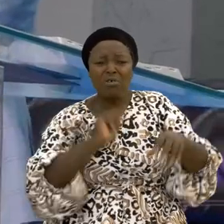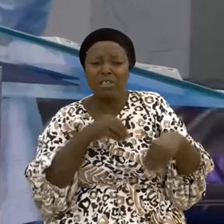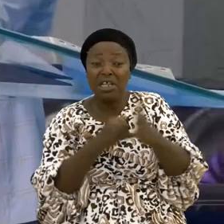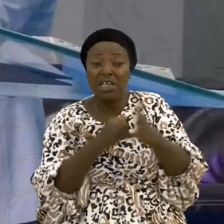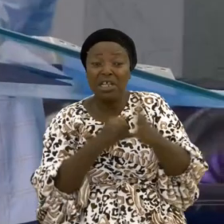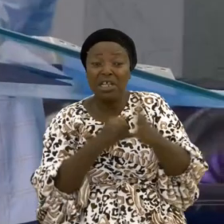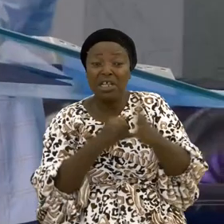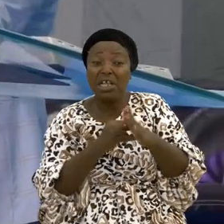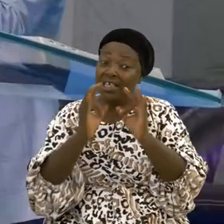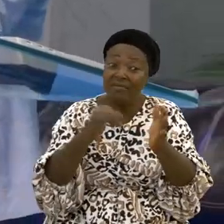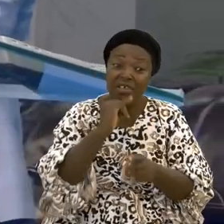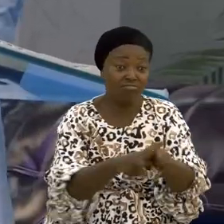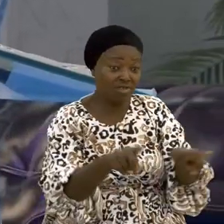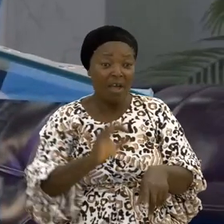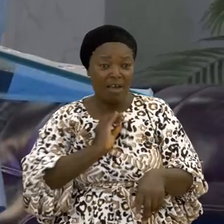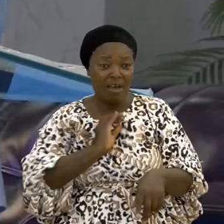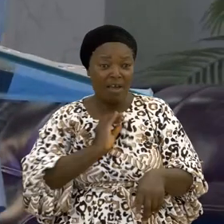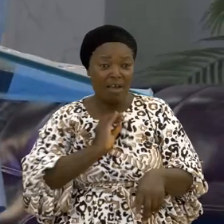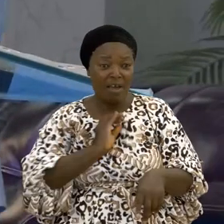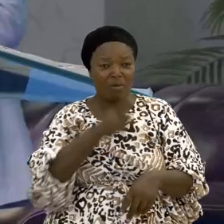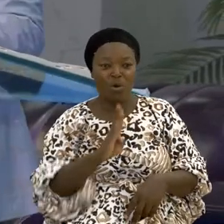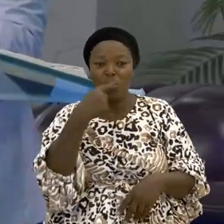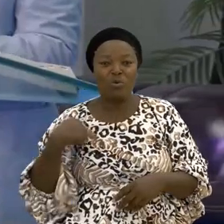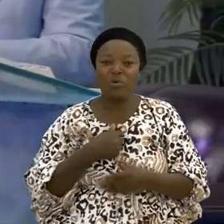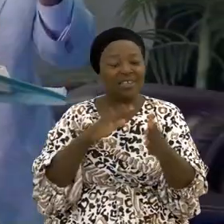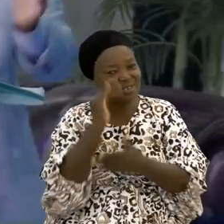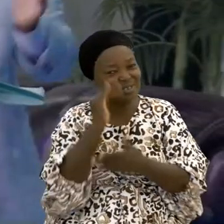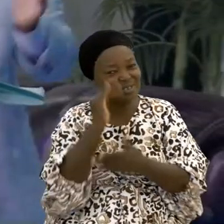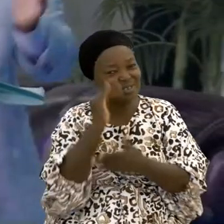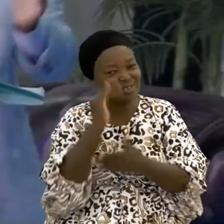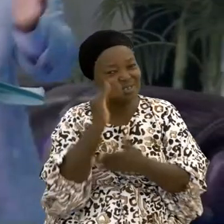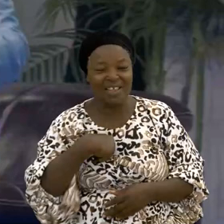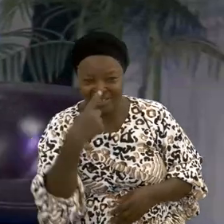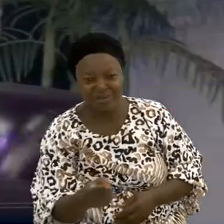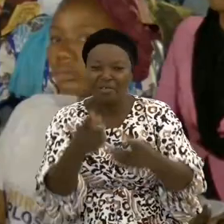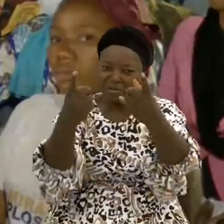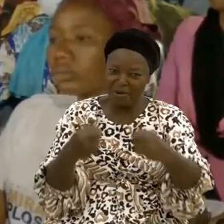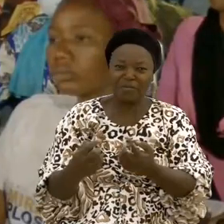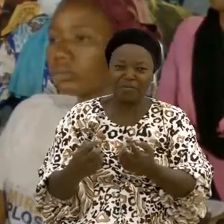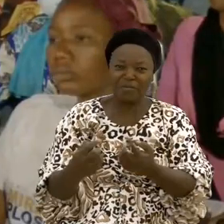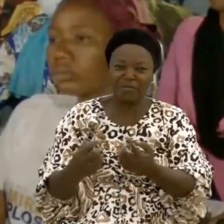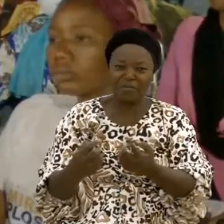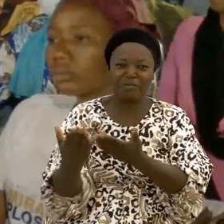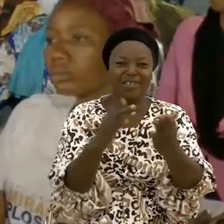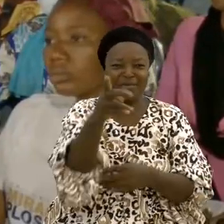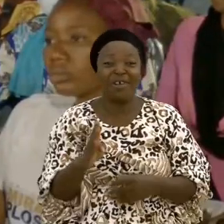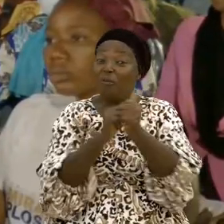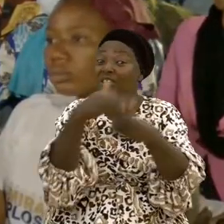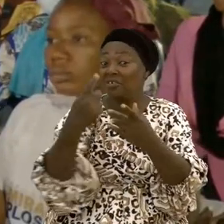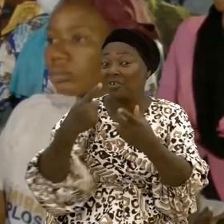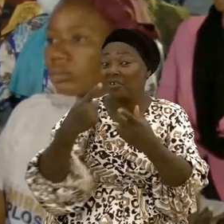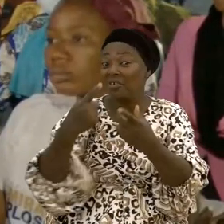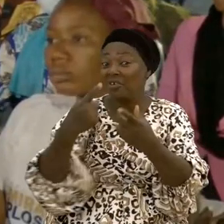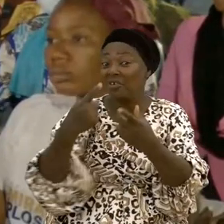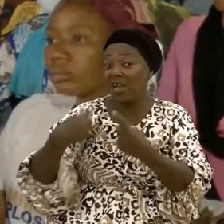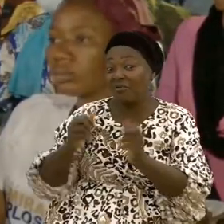our God whom we serve, that's what I'm telling you, come serve God. Serve God with all your heart,